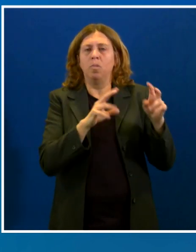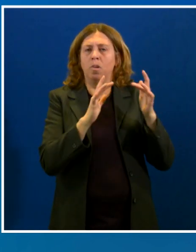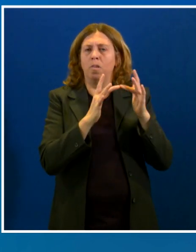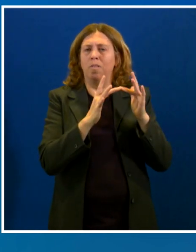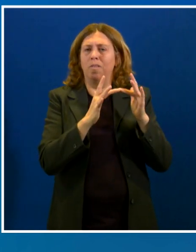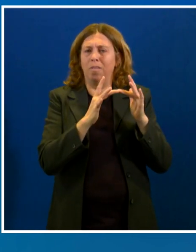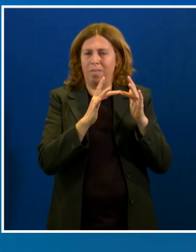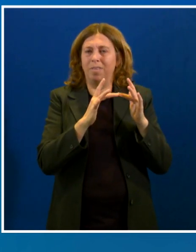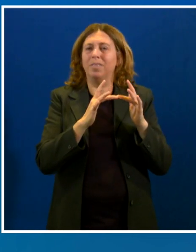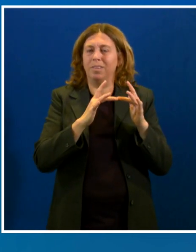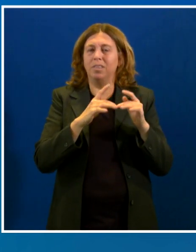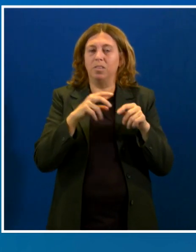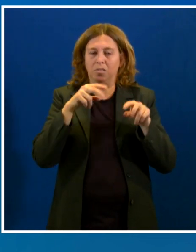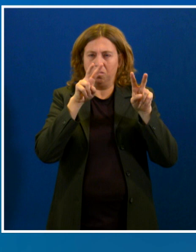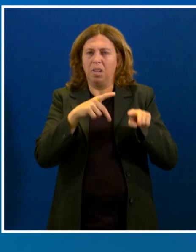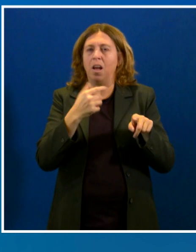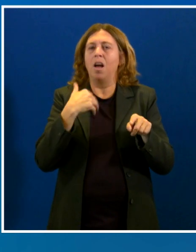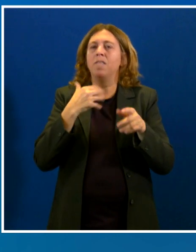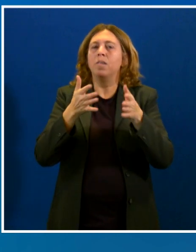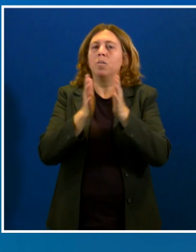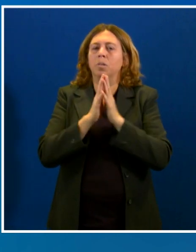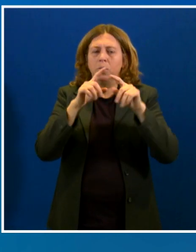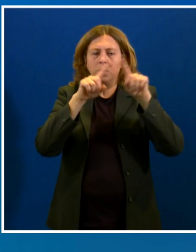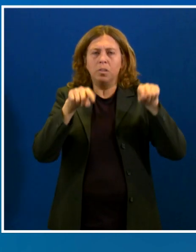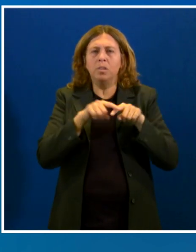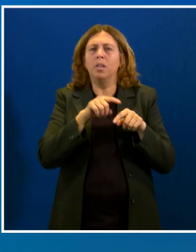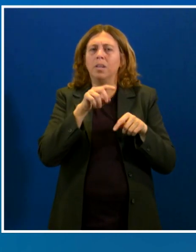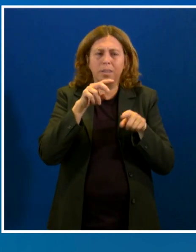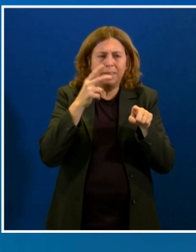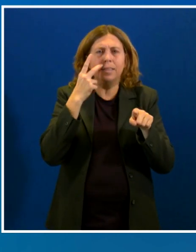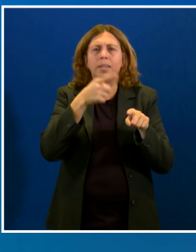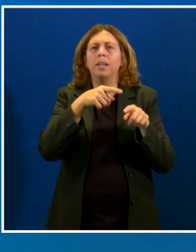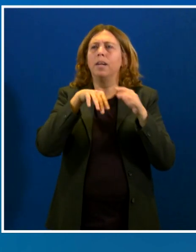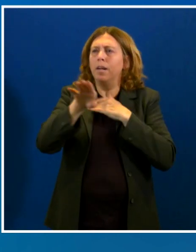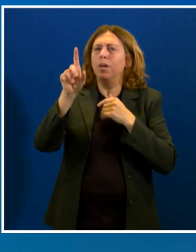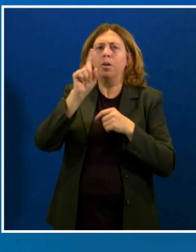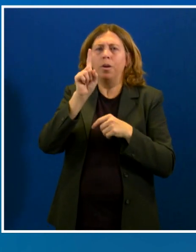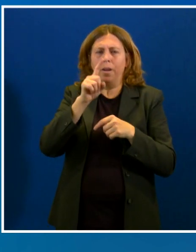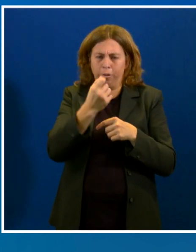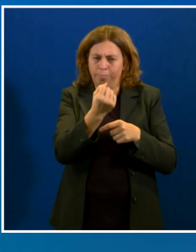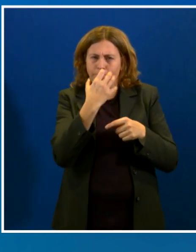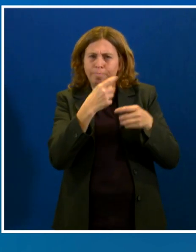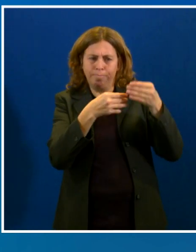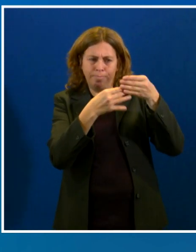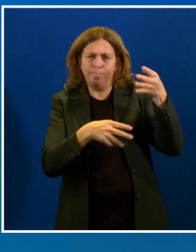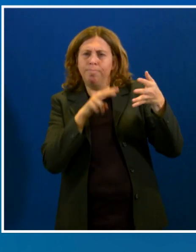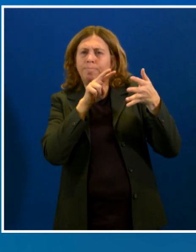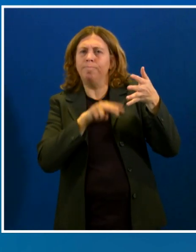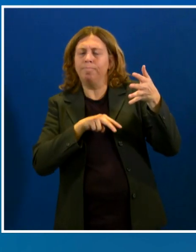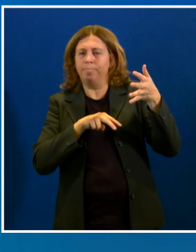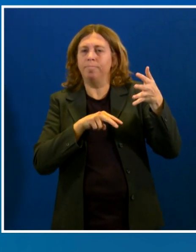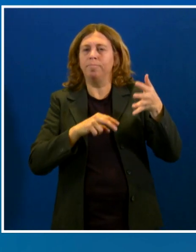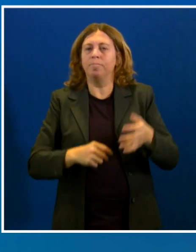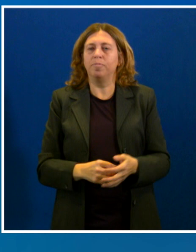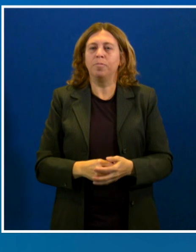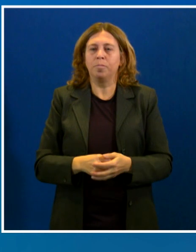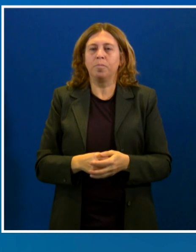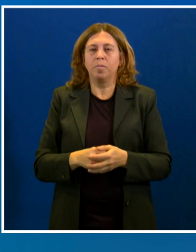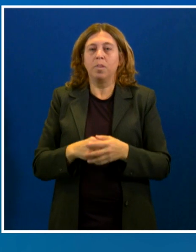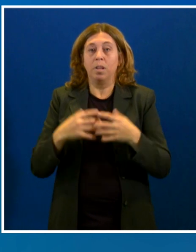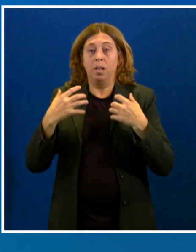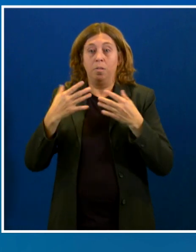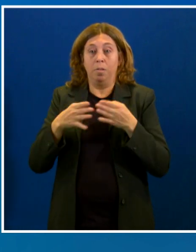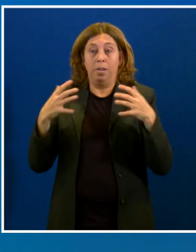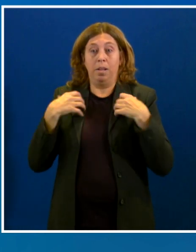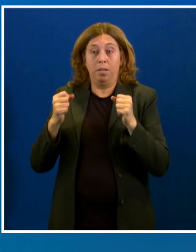Health COVID-19 vaccine webpage. The Public Health Department does not administer the